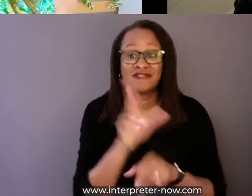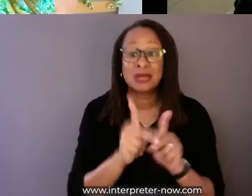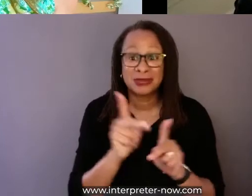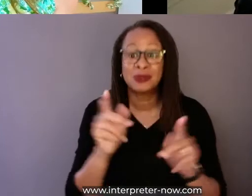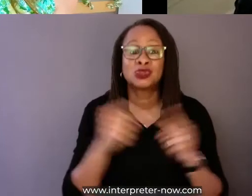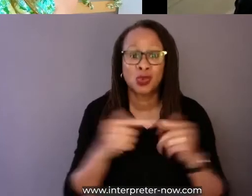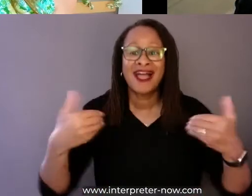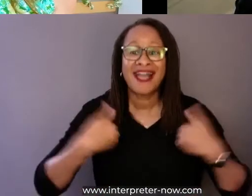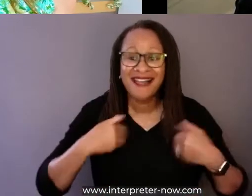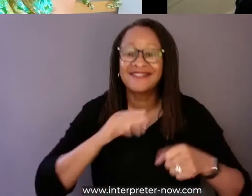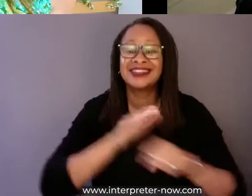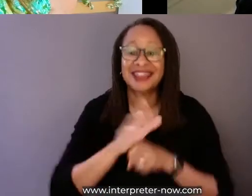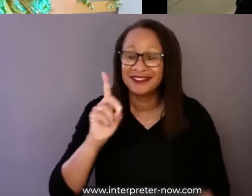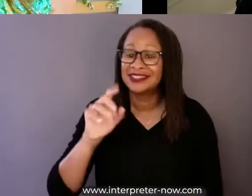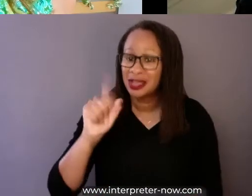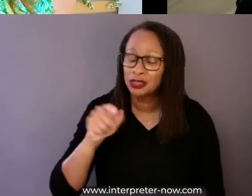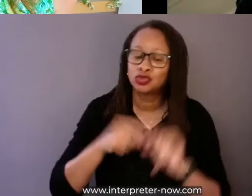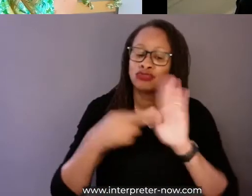data that represent those groups.